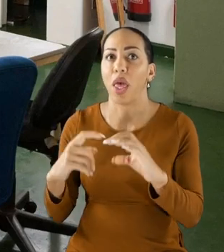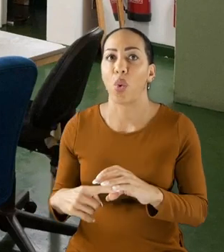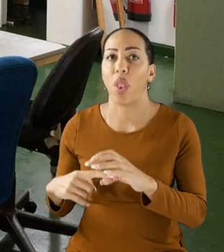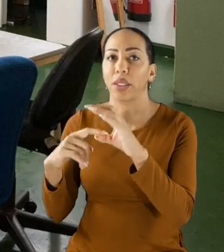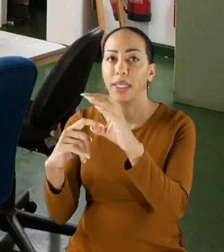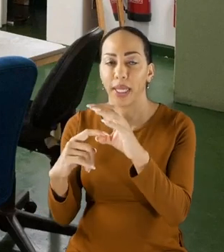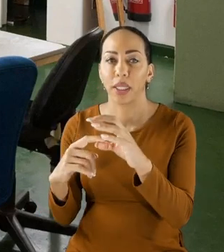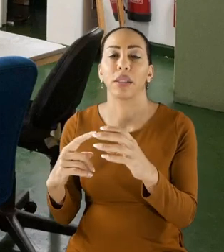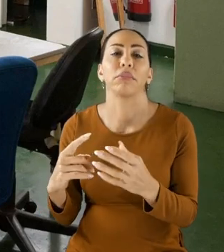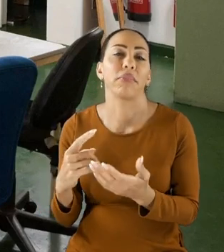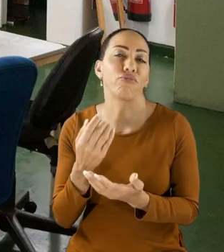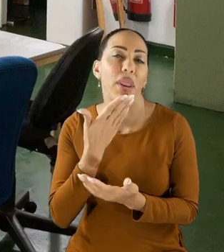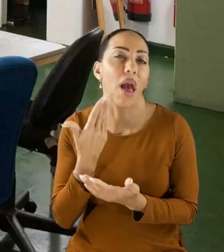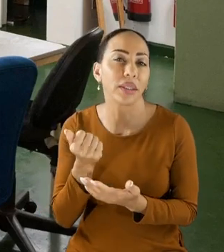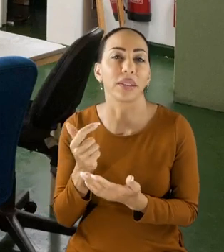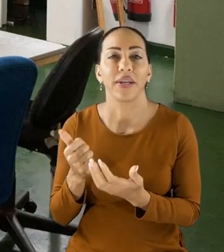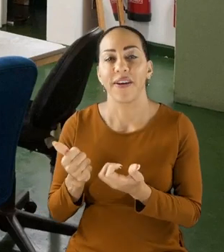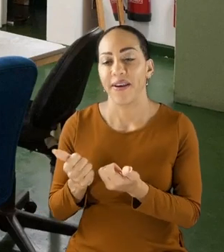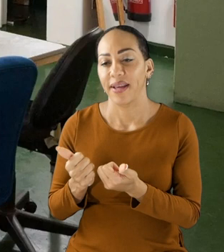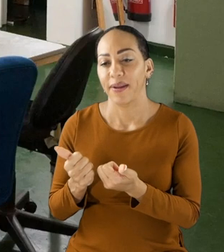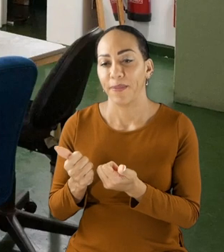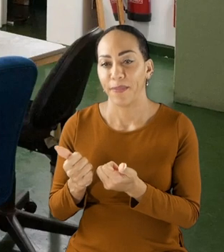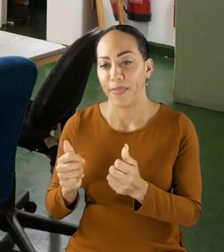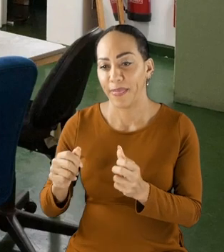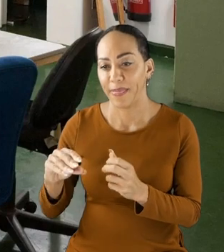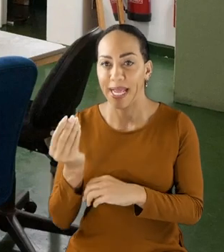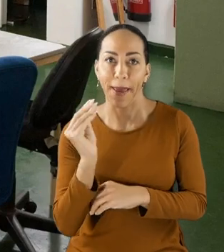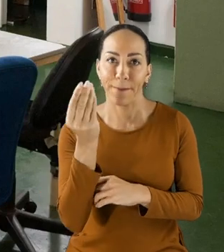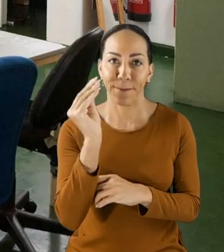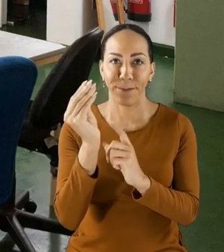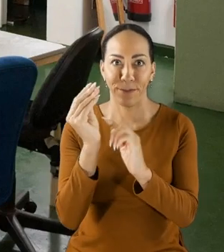I record it at very high quality. So you'll get a really nice